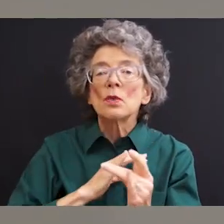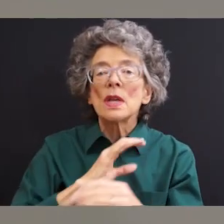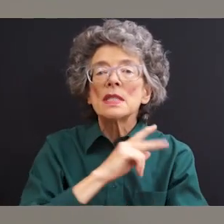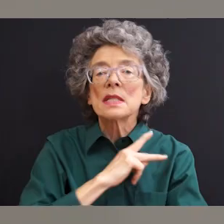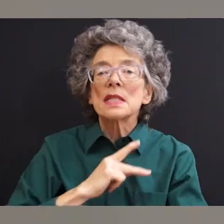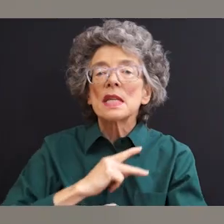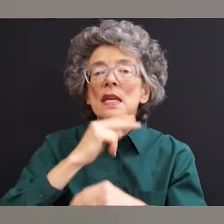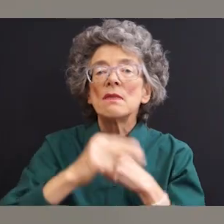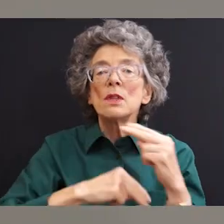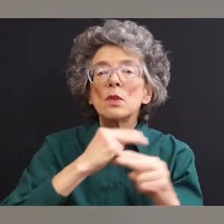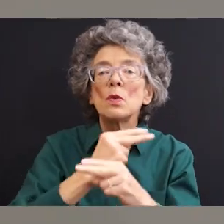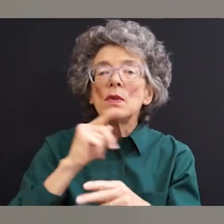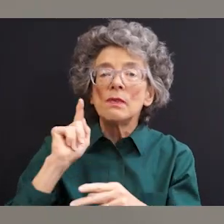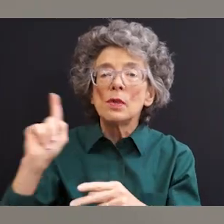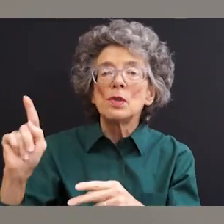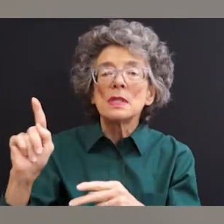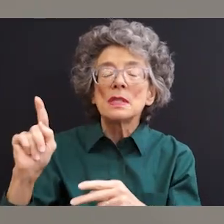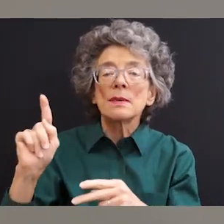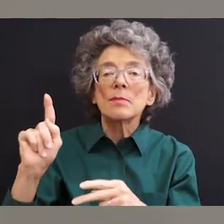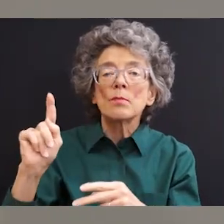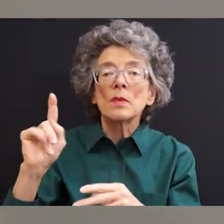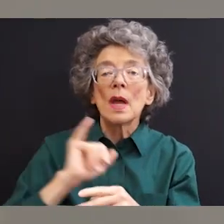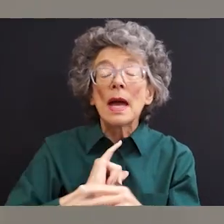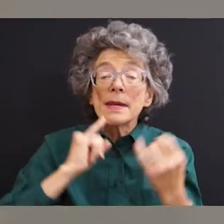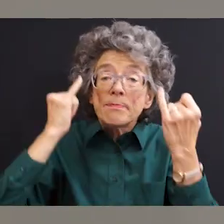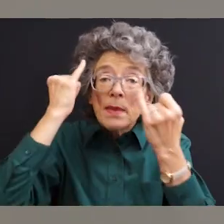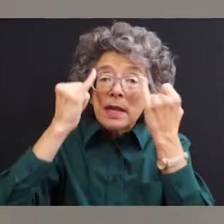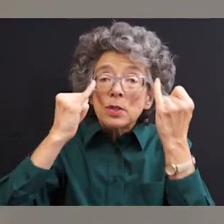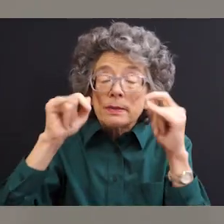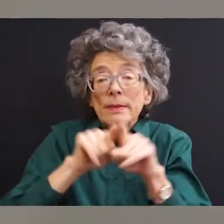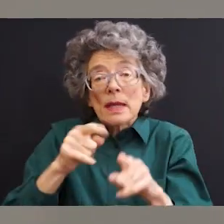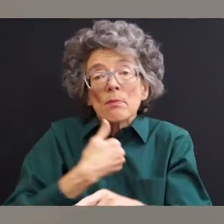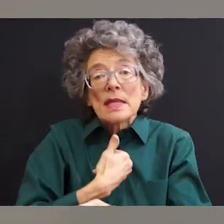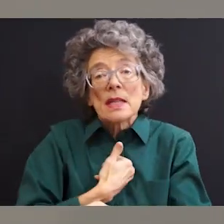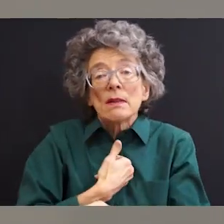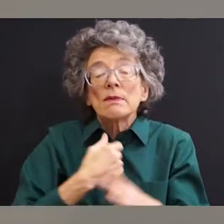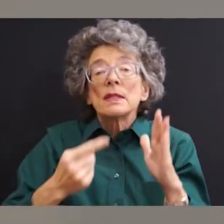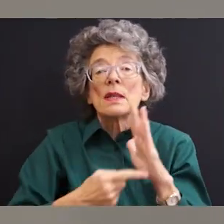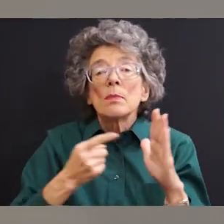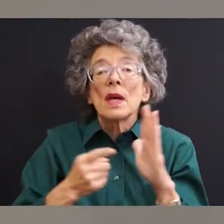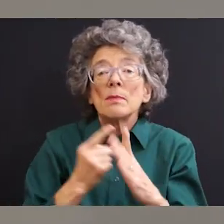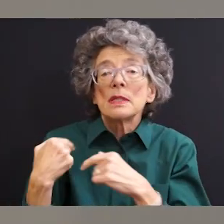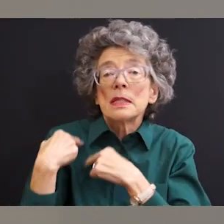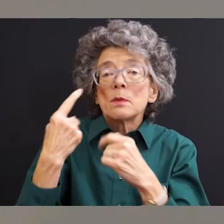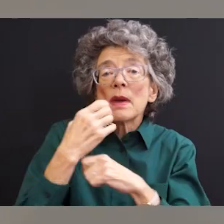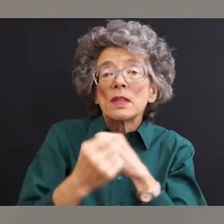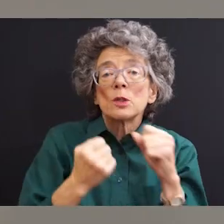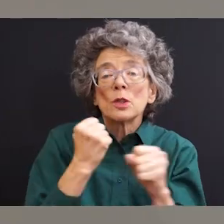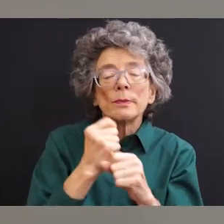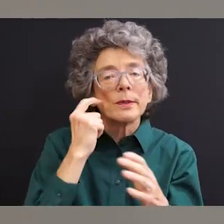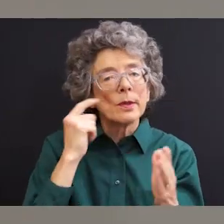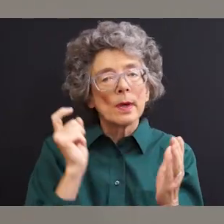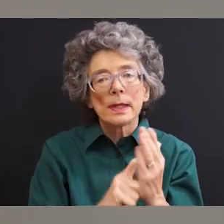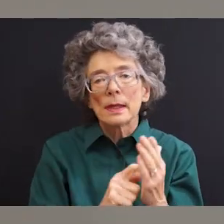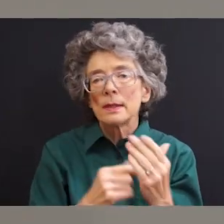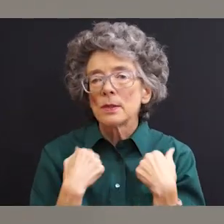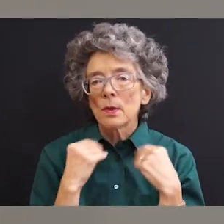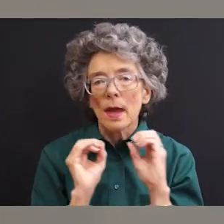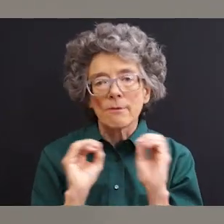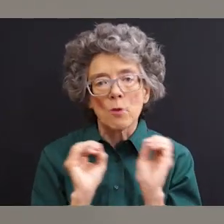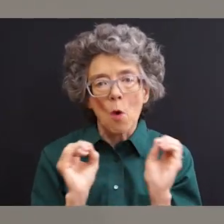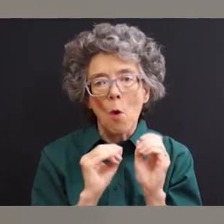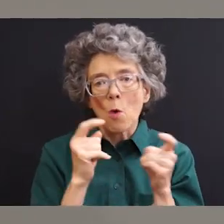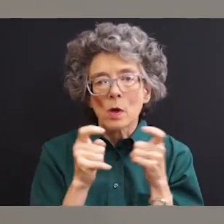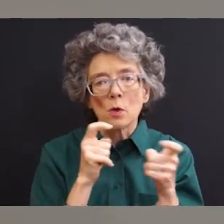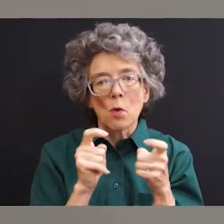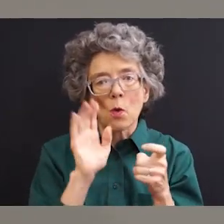universe. I imagine, like myself, there were times this past year when you recognize how little control you have over your